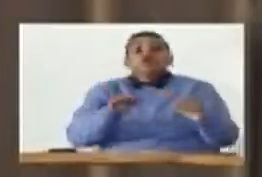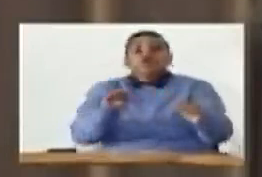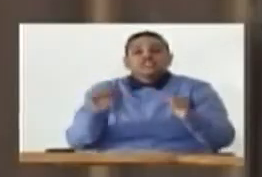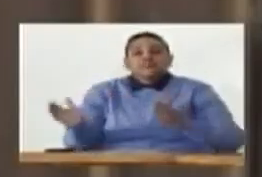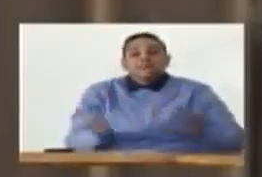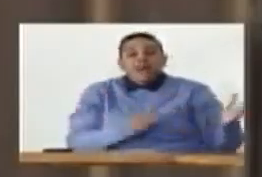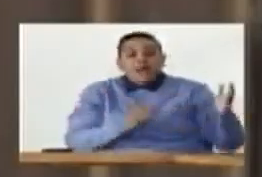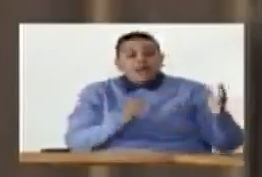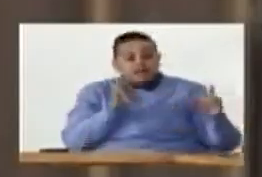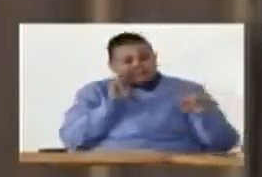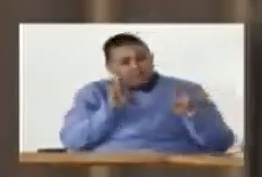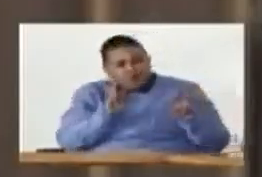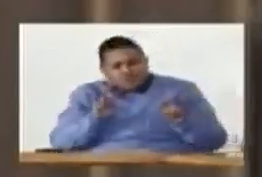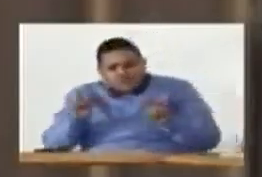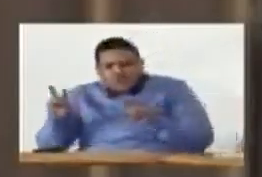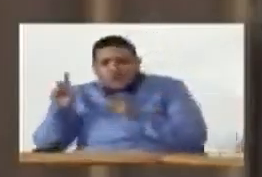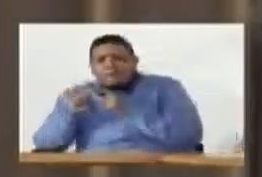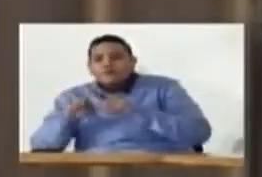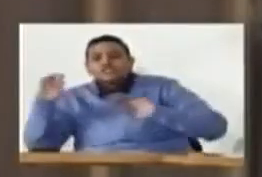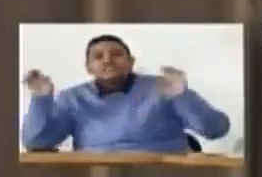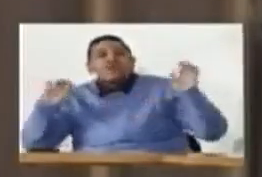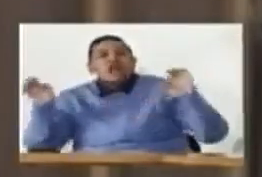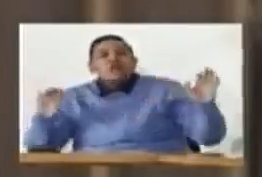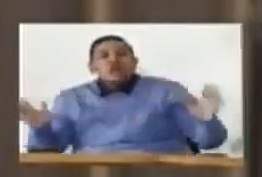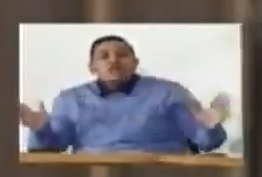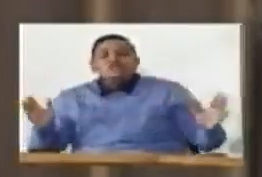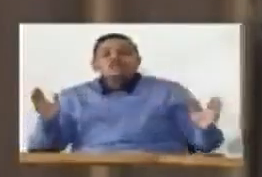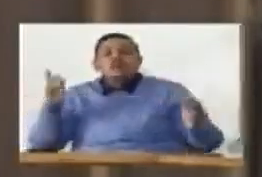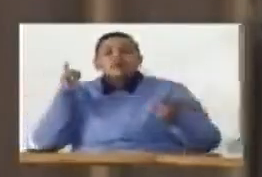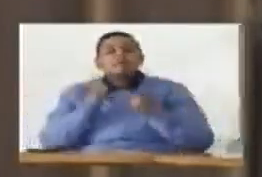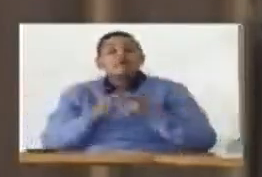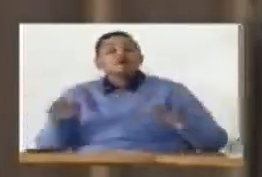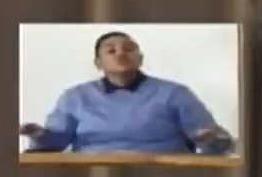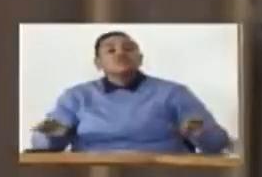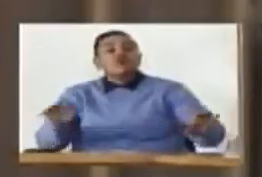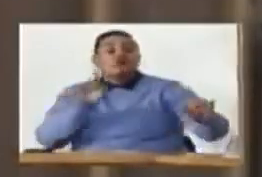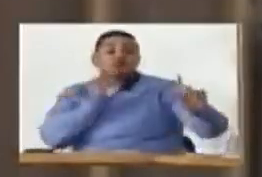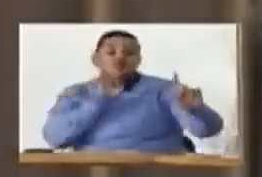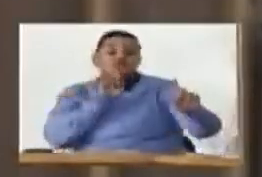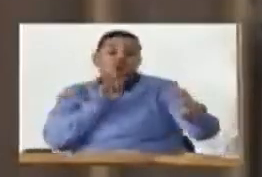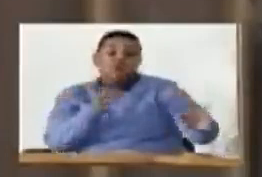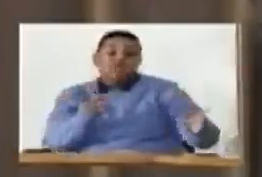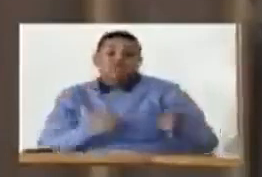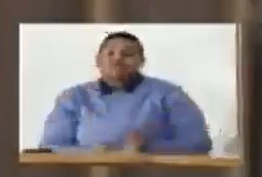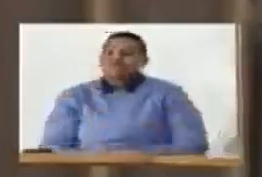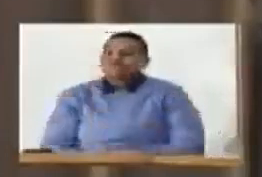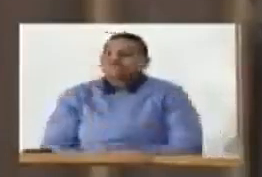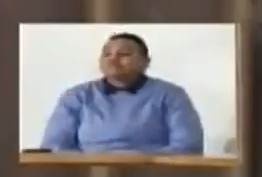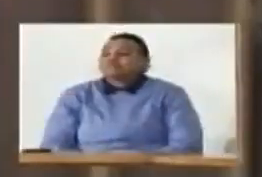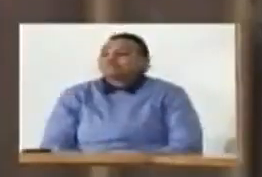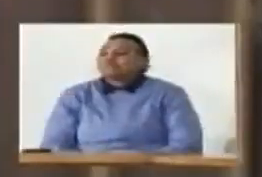planning, monitoring and evaluation, and performance reporting.